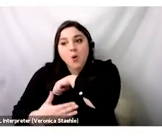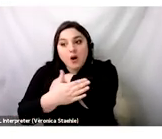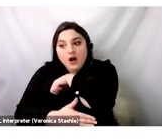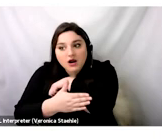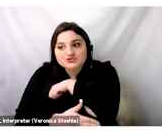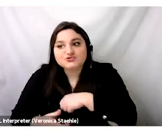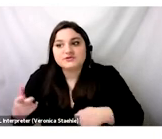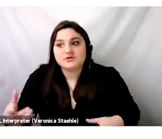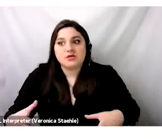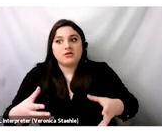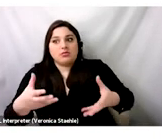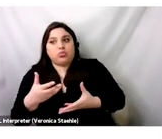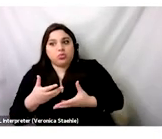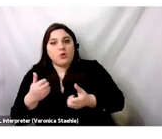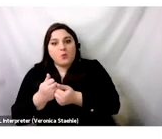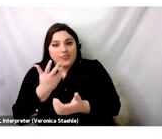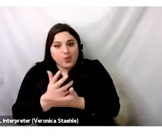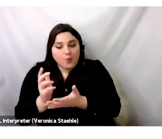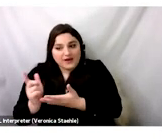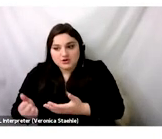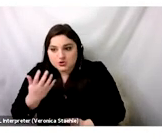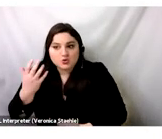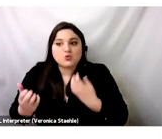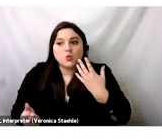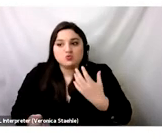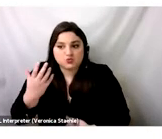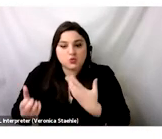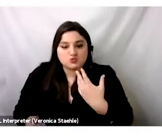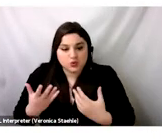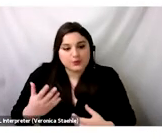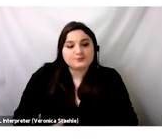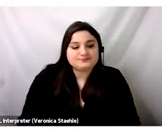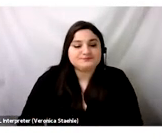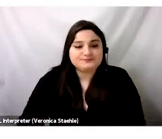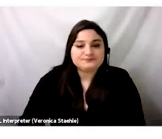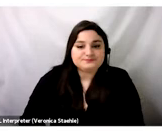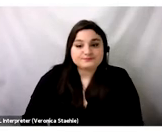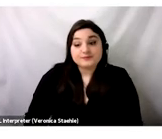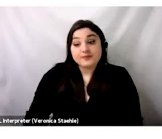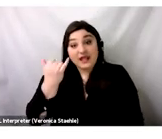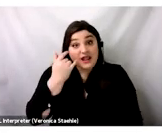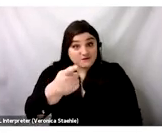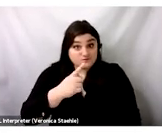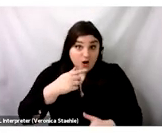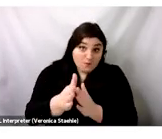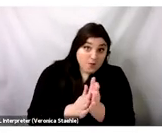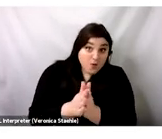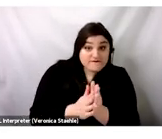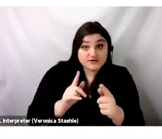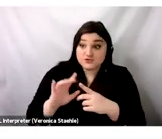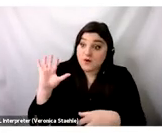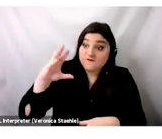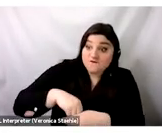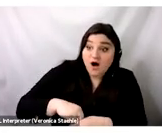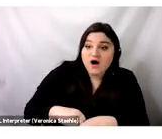this is a really important thing to talk about. This, if you're interested in like the front lines work, this is a photo